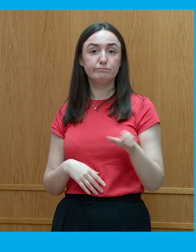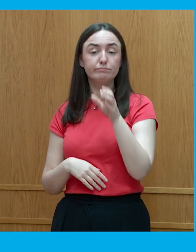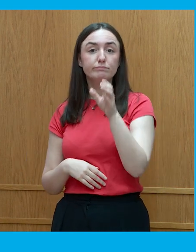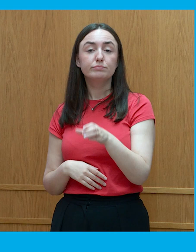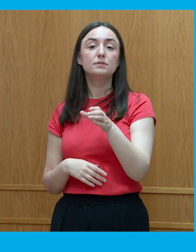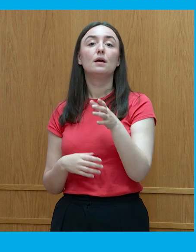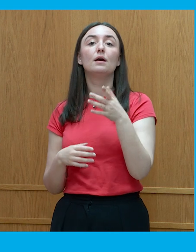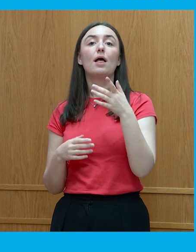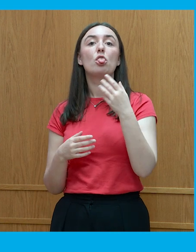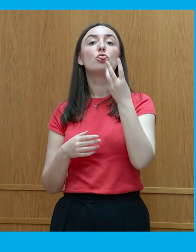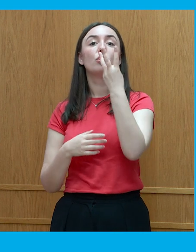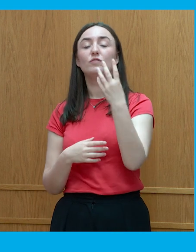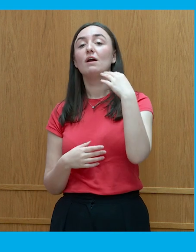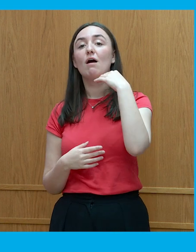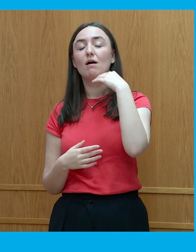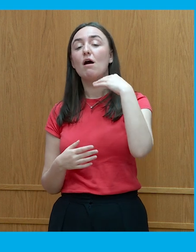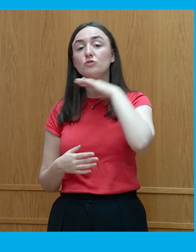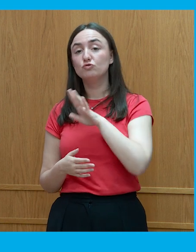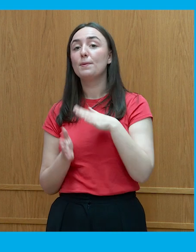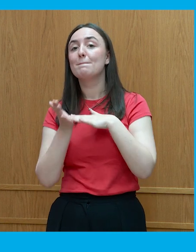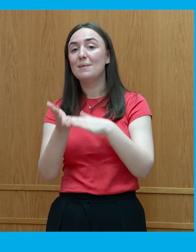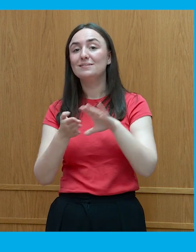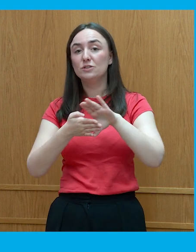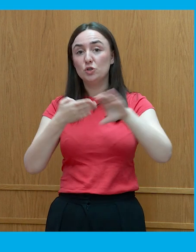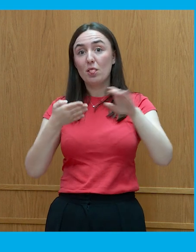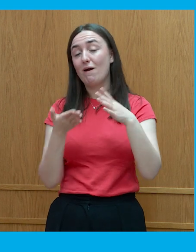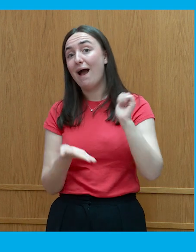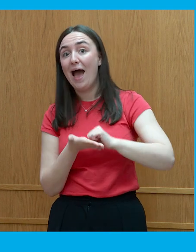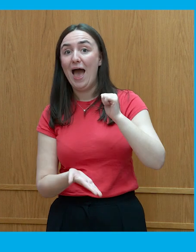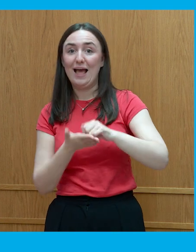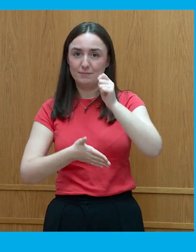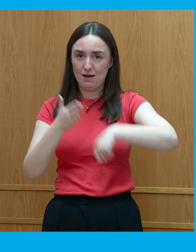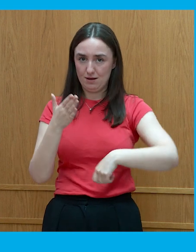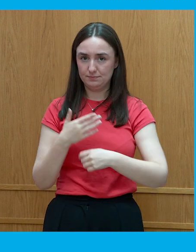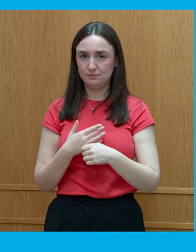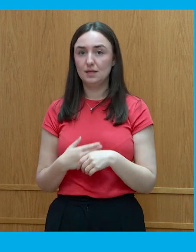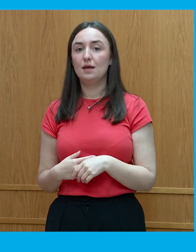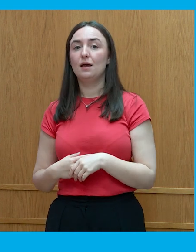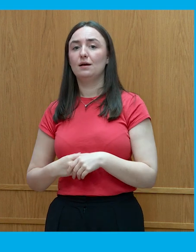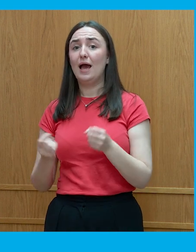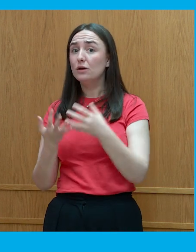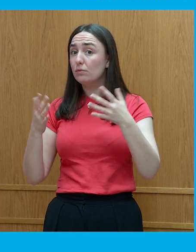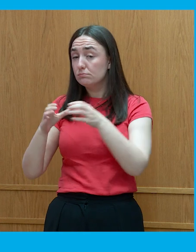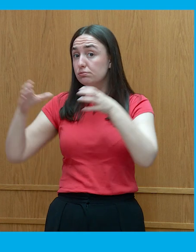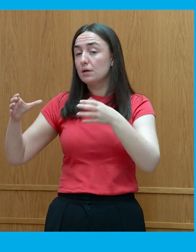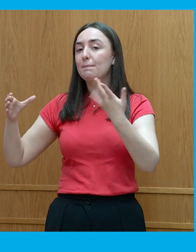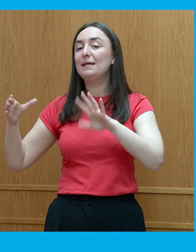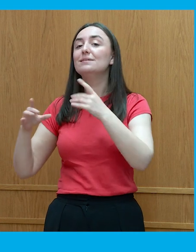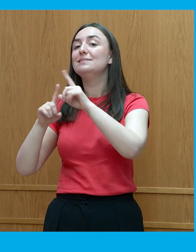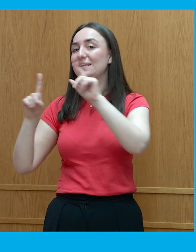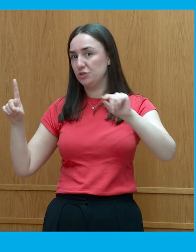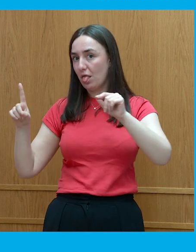ad buy for the month of September, $200 million of which is digital, which is a real departure from what we've done in the